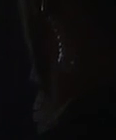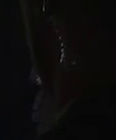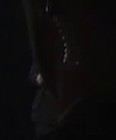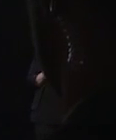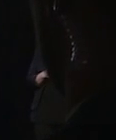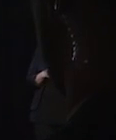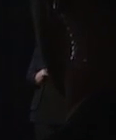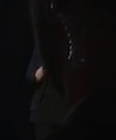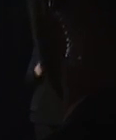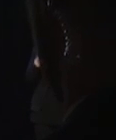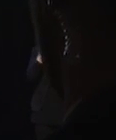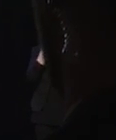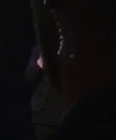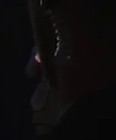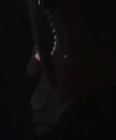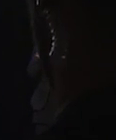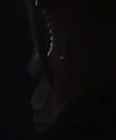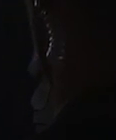Can I, volume?